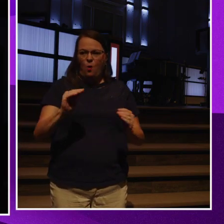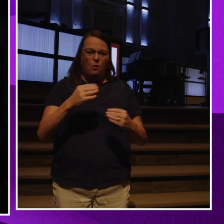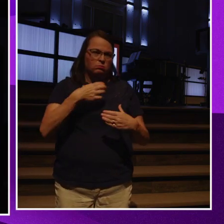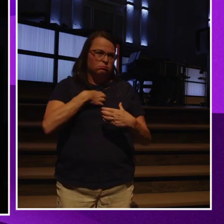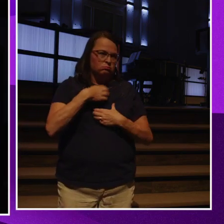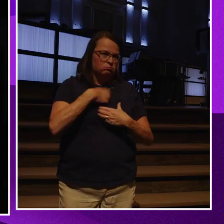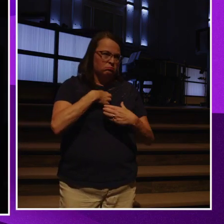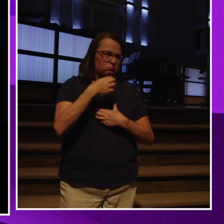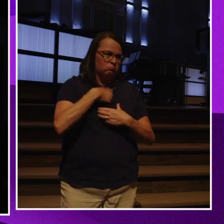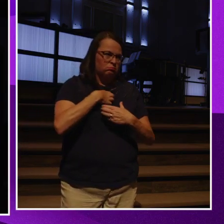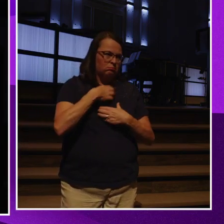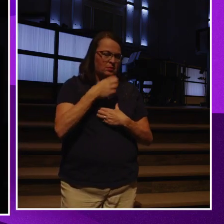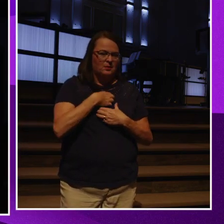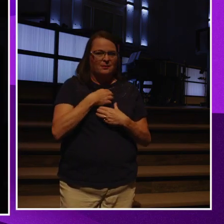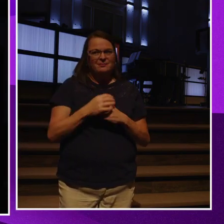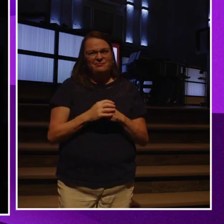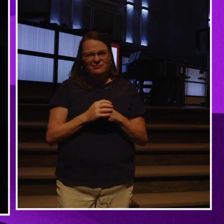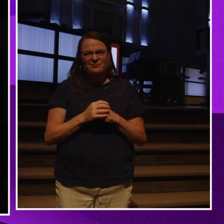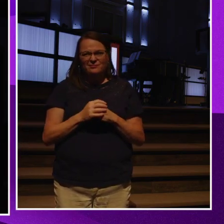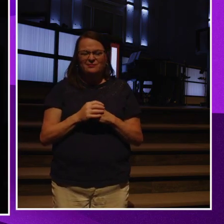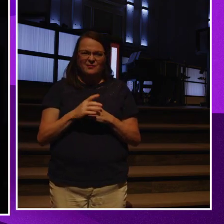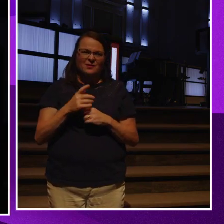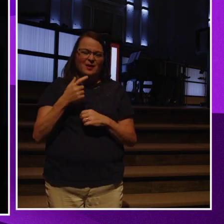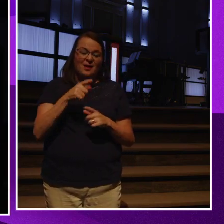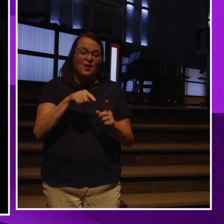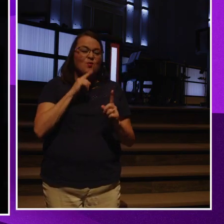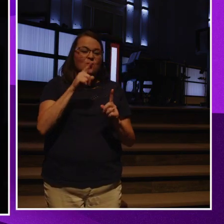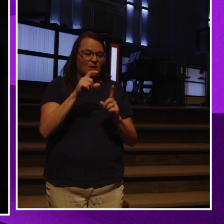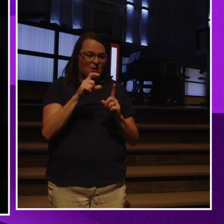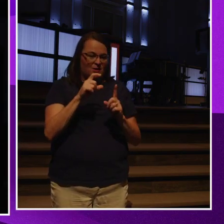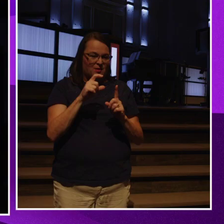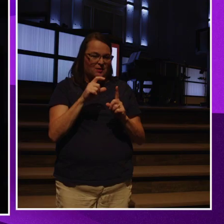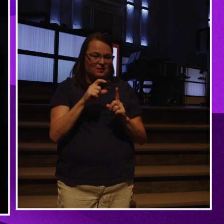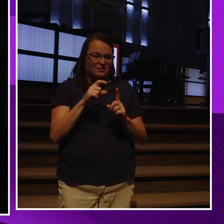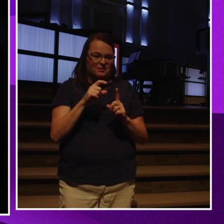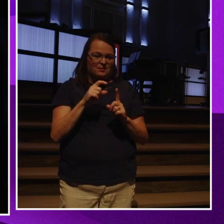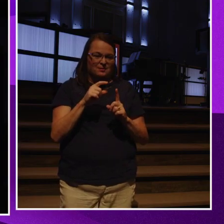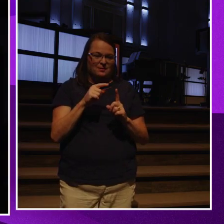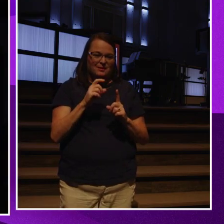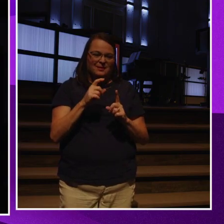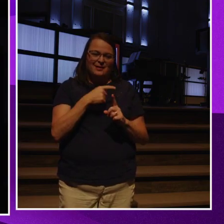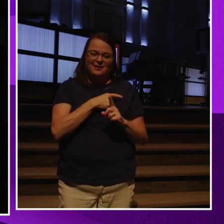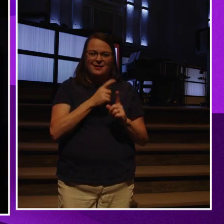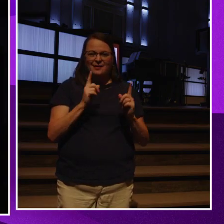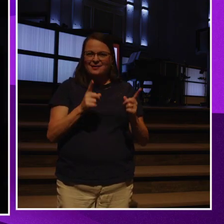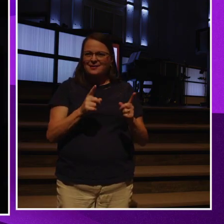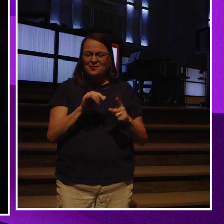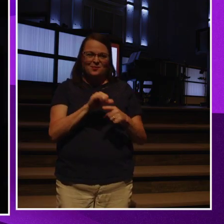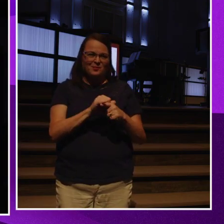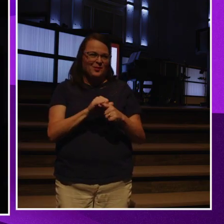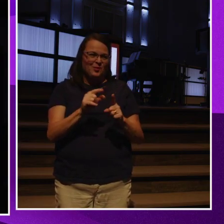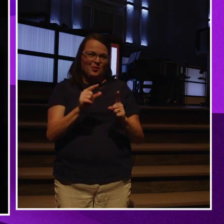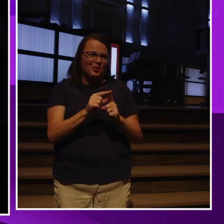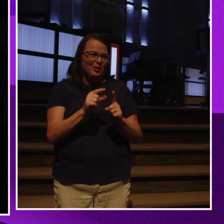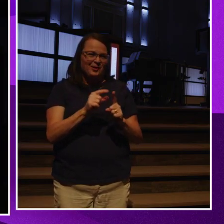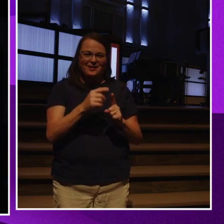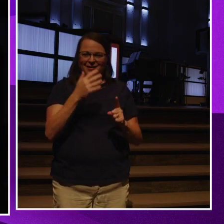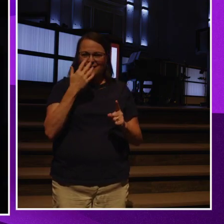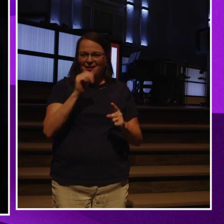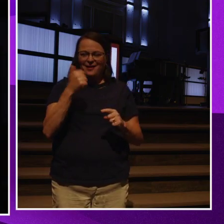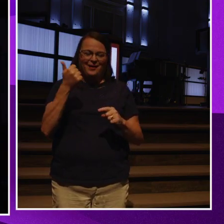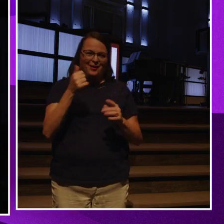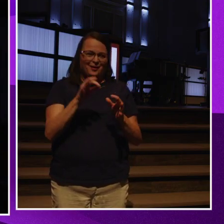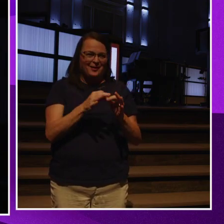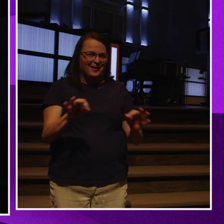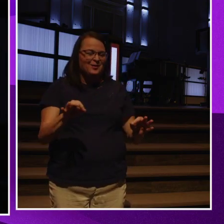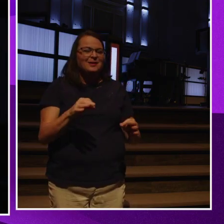And we've all have that problem. Now, the original word here is gongousmos, which I love that word because it's one of those, it sounds like what you're doing, gongousmos.